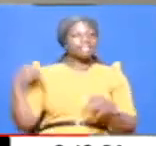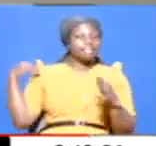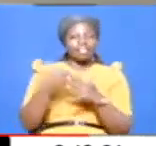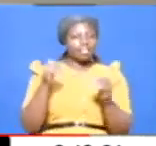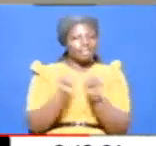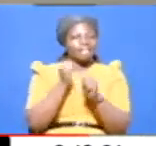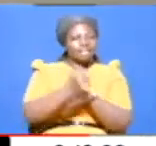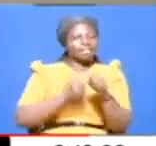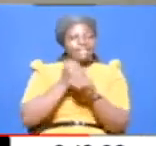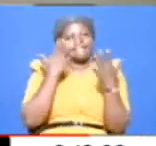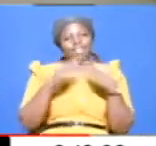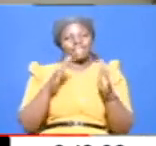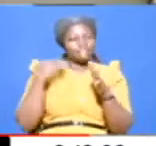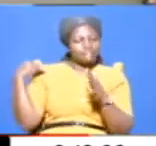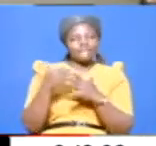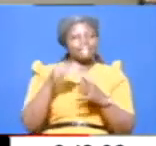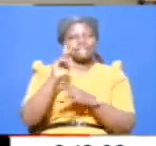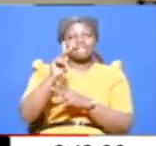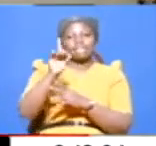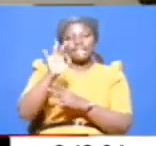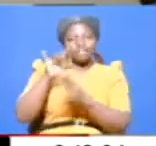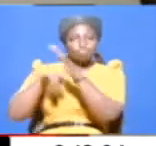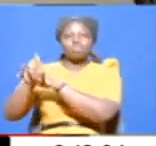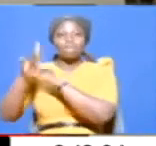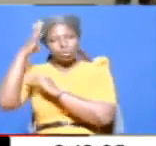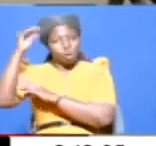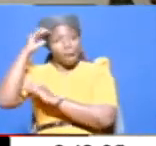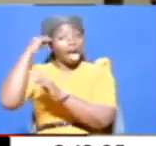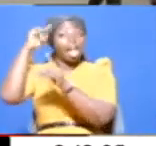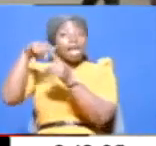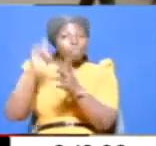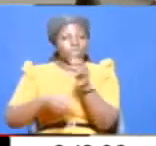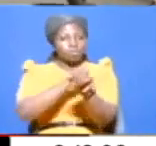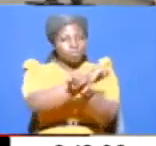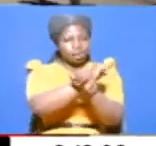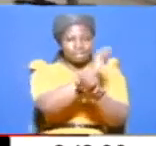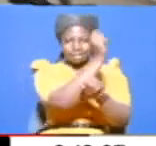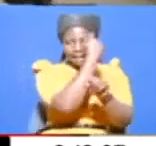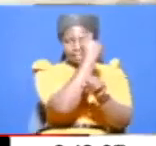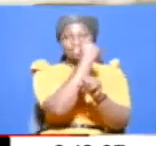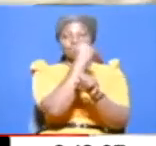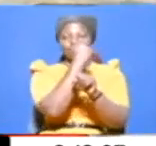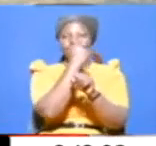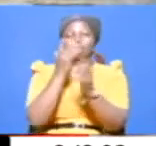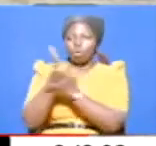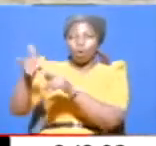Somalia in an operation that was aimed at making Kenya safe by keeping the Al-Shabaab terror gang at bay.